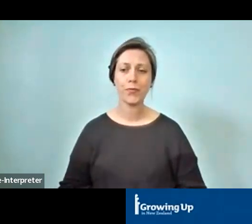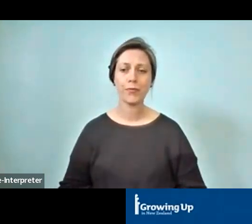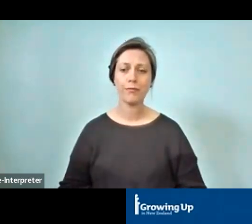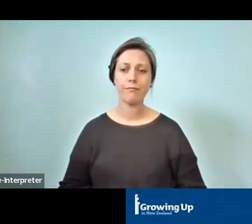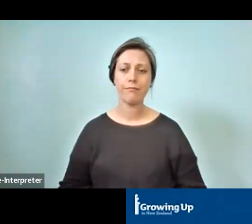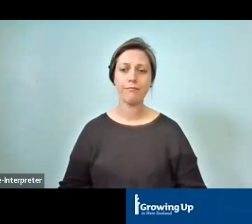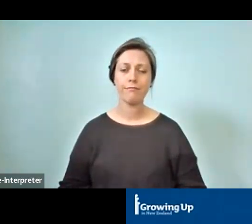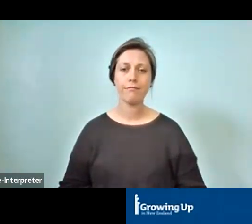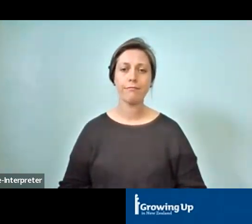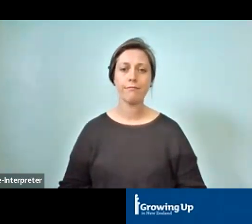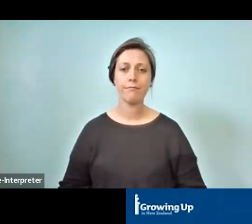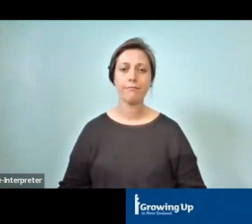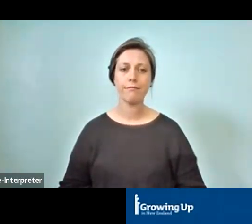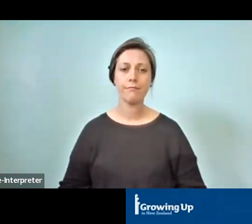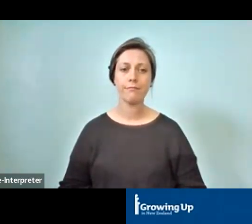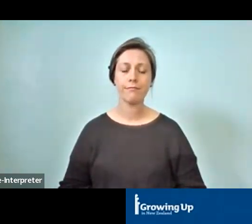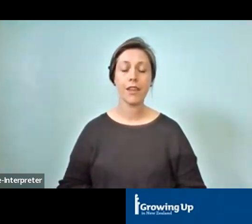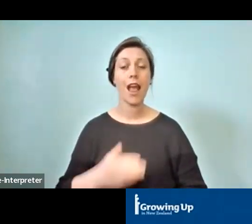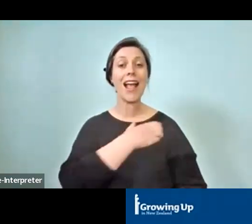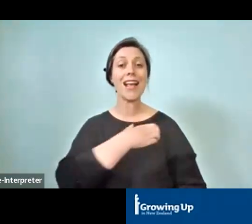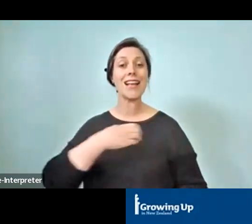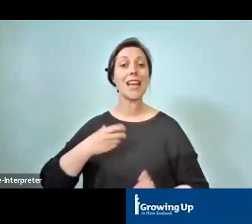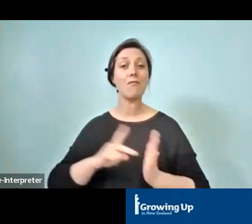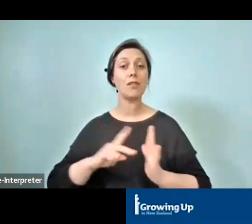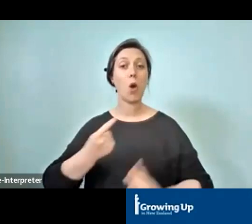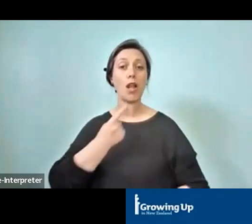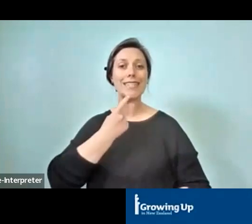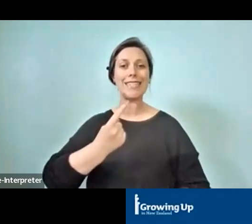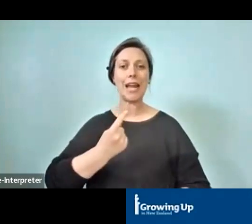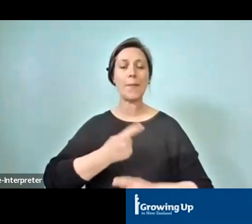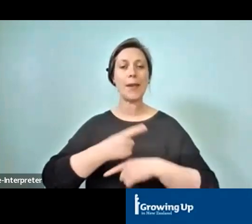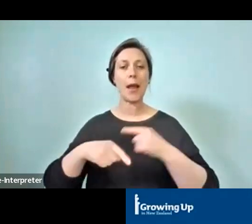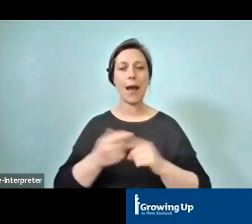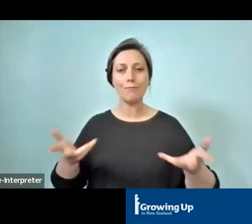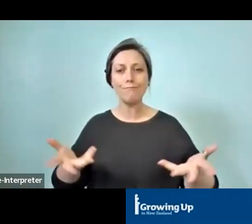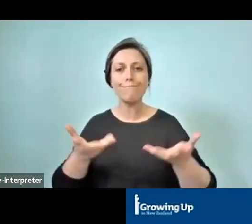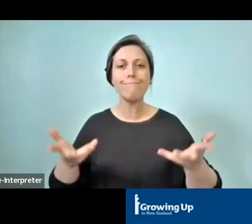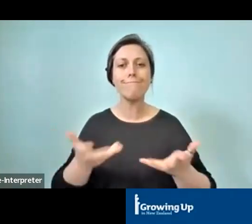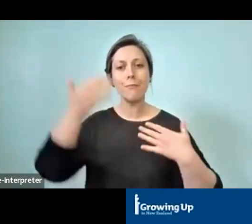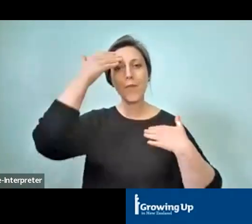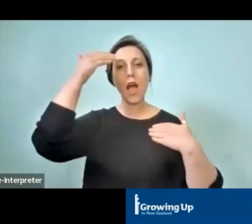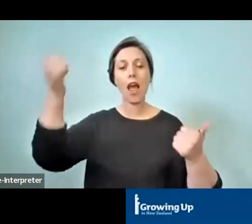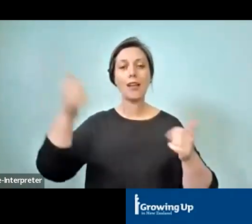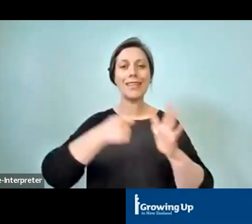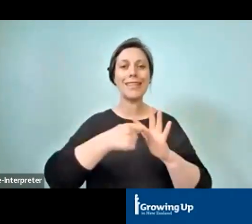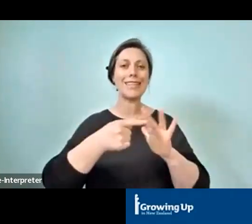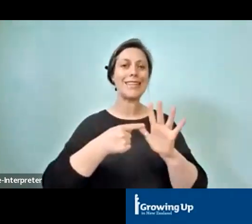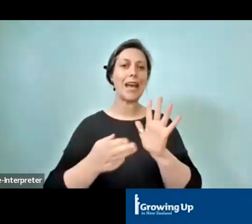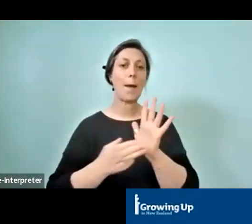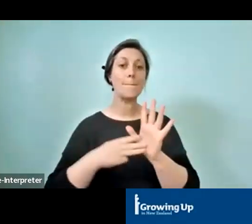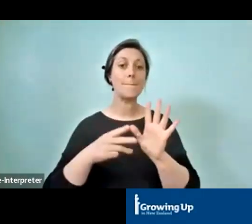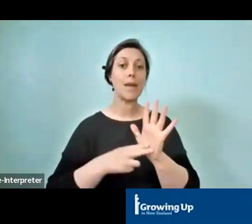Manatū Hauora's, and in fact the government's policy statement on promoting mental well-being is called Kia Manawanui